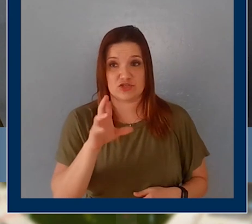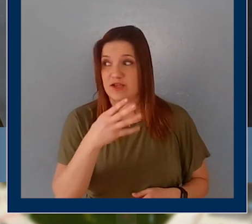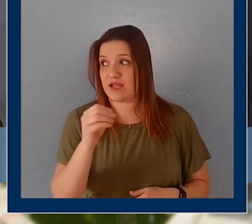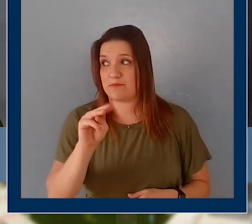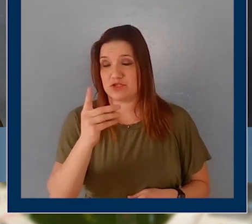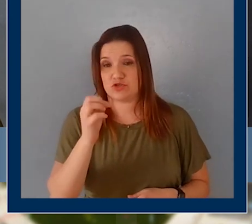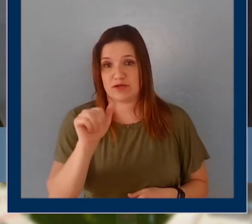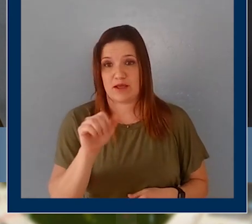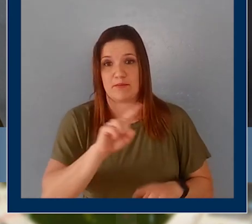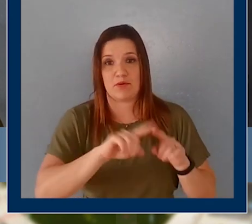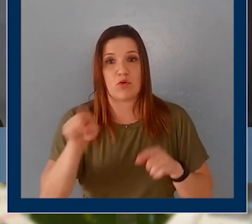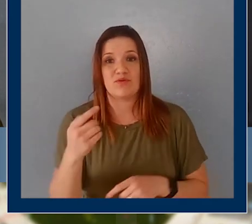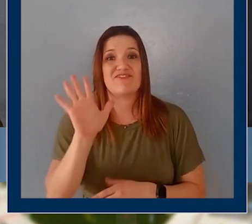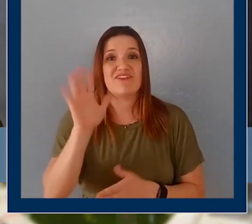down?